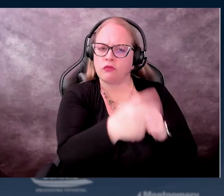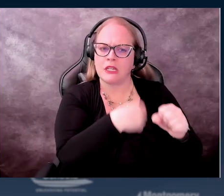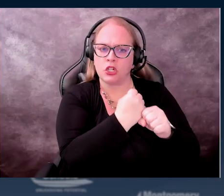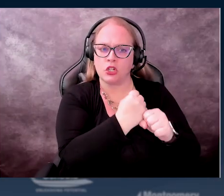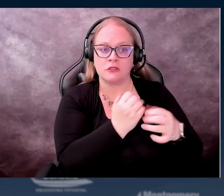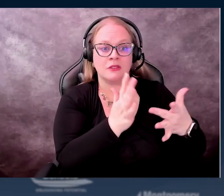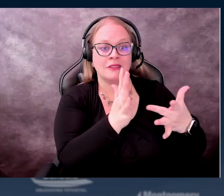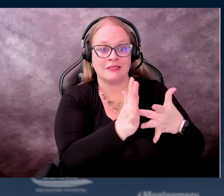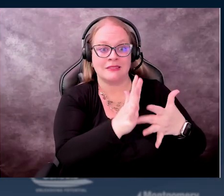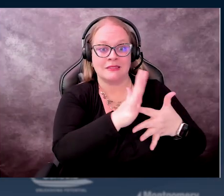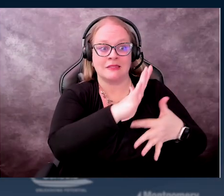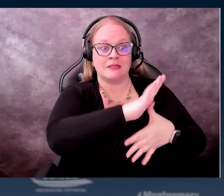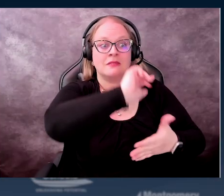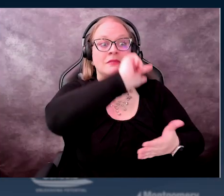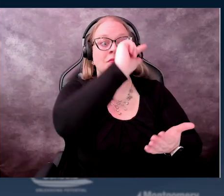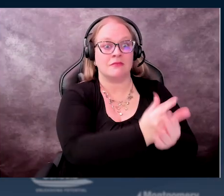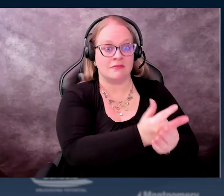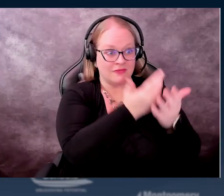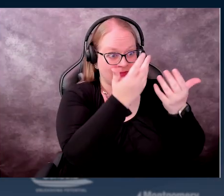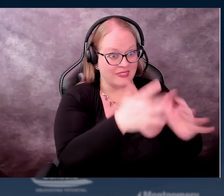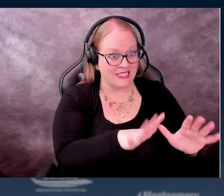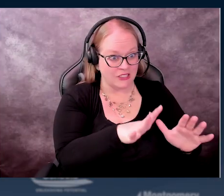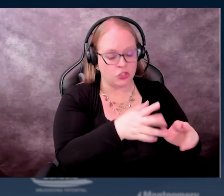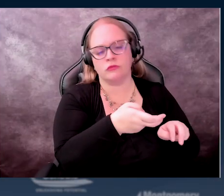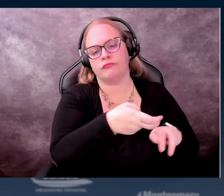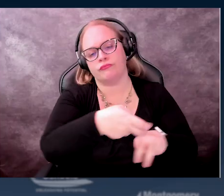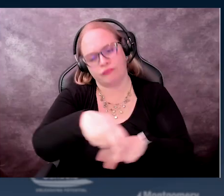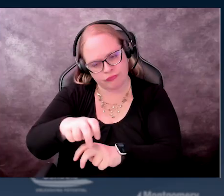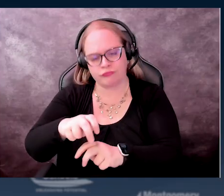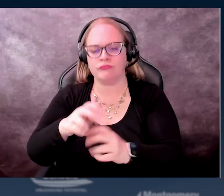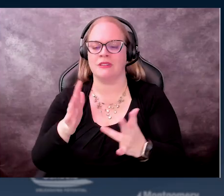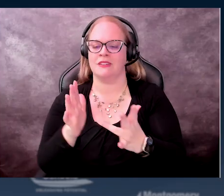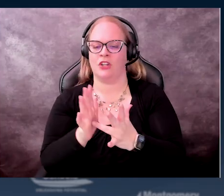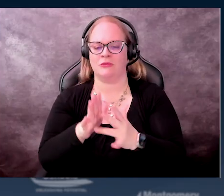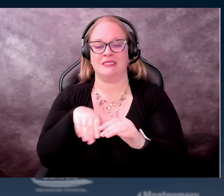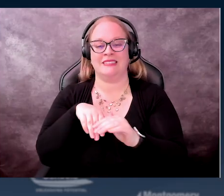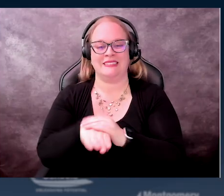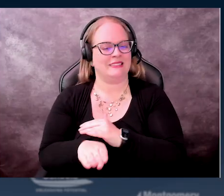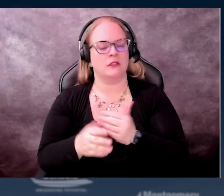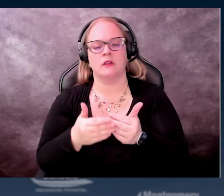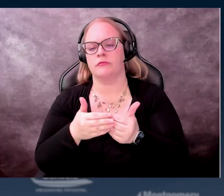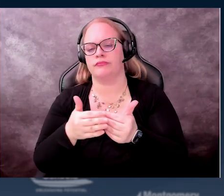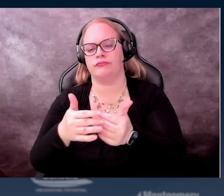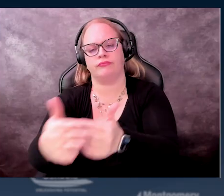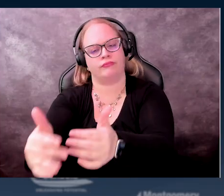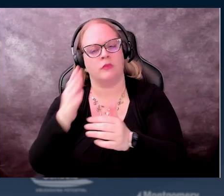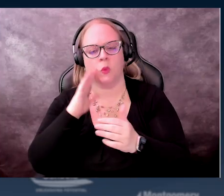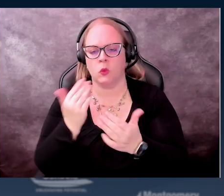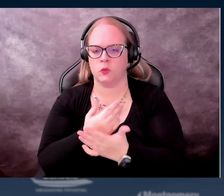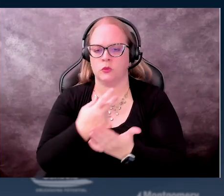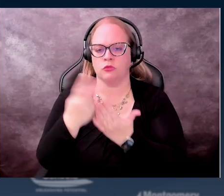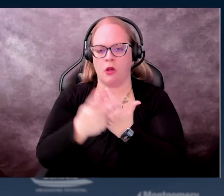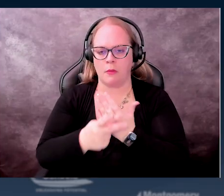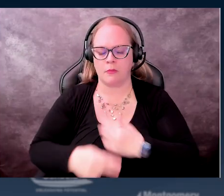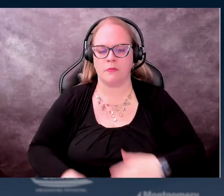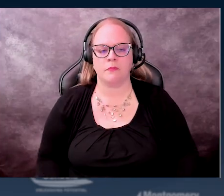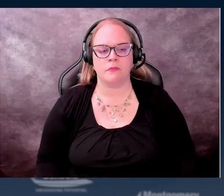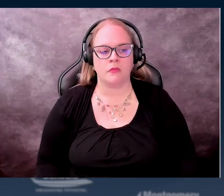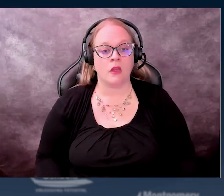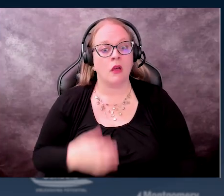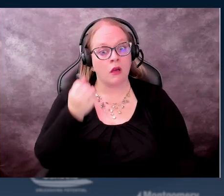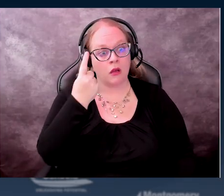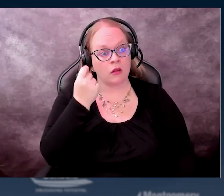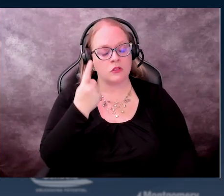school students, even with the boundary change, if a student was assigned to a consortium high